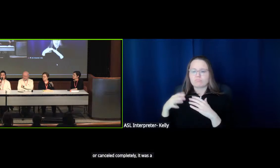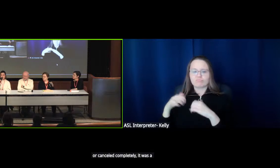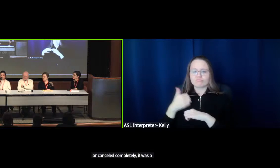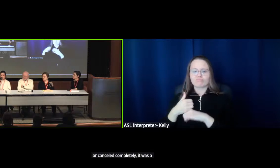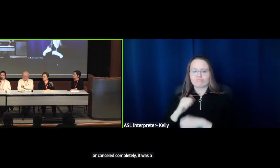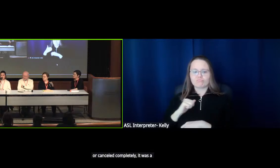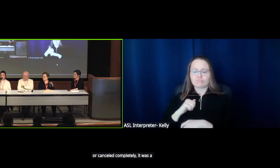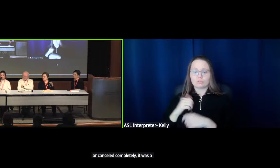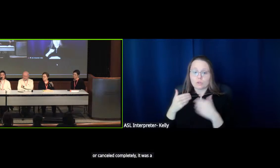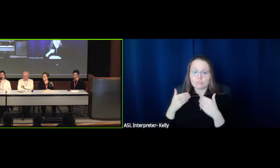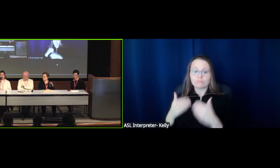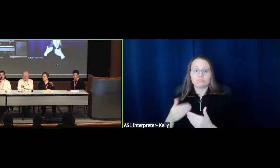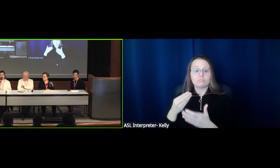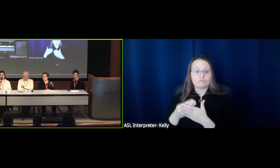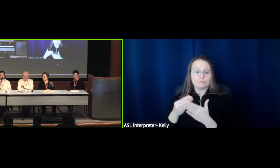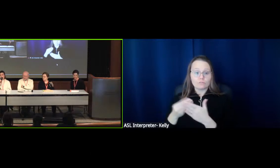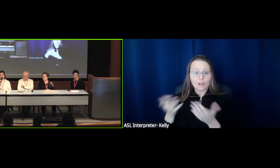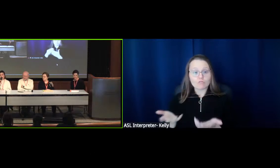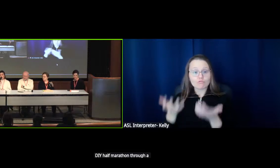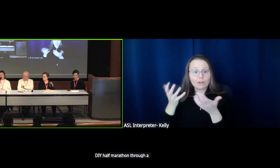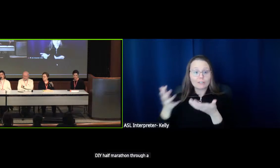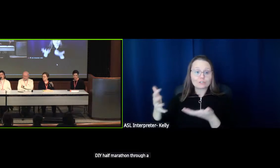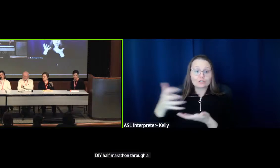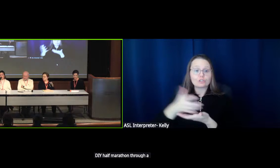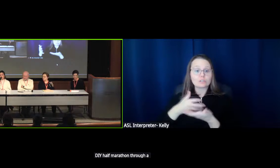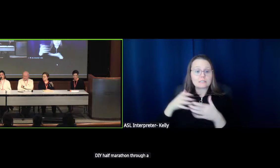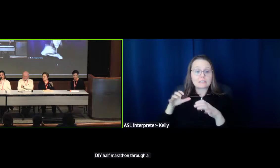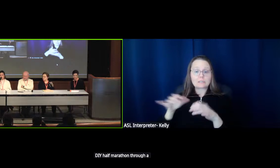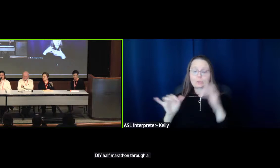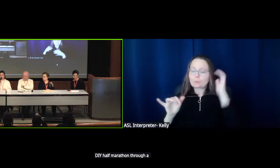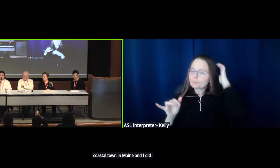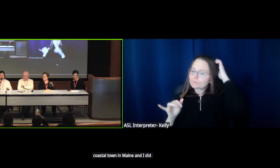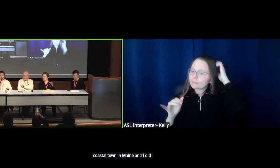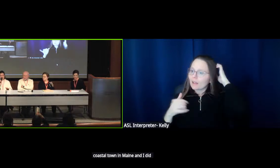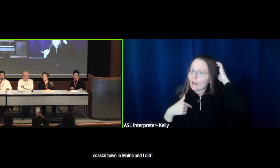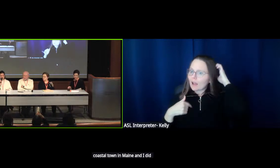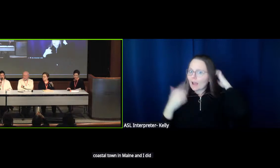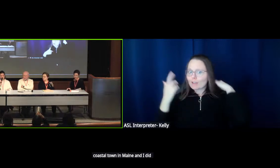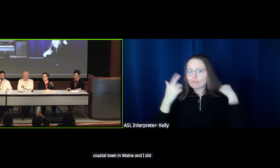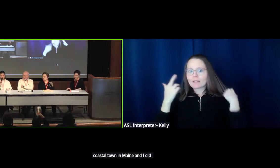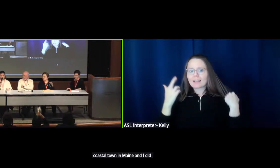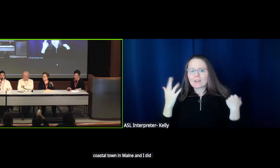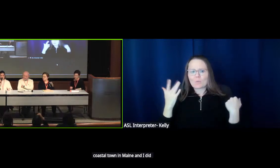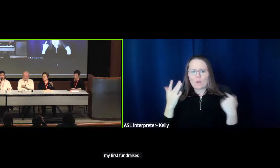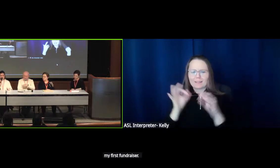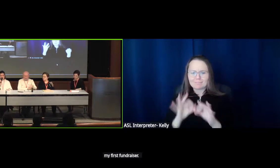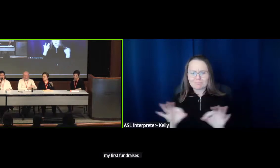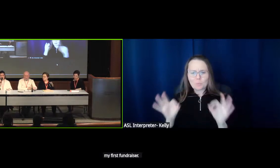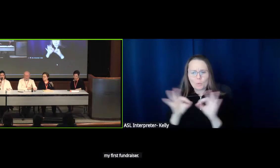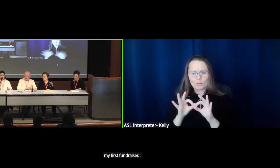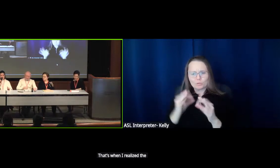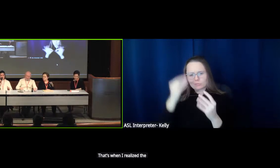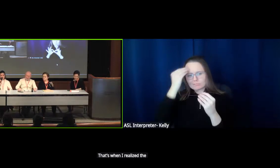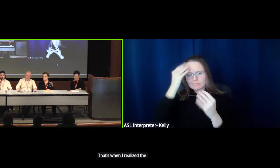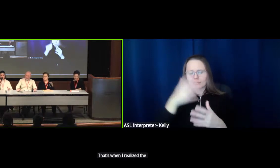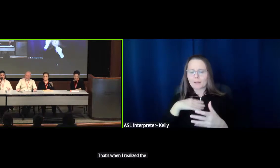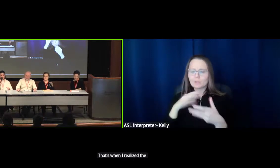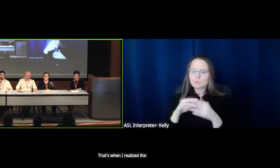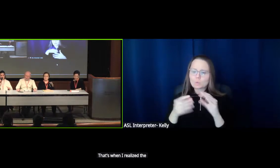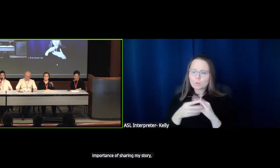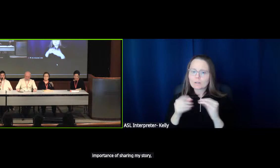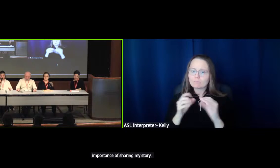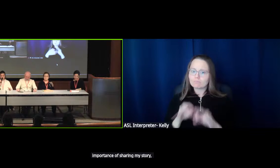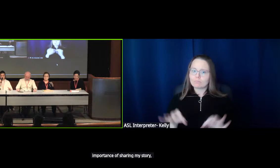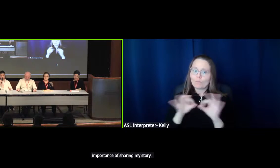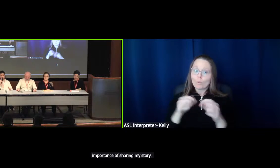my first fundraiser. And that's when I realized the importance of sharing my story, how much it meant for me and